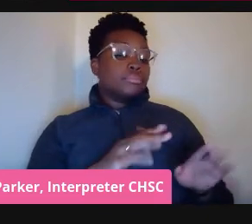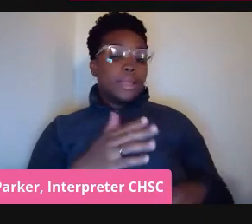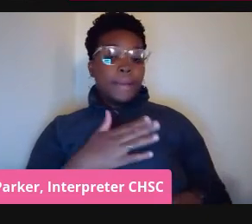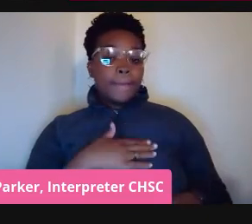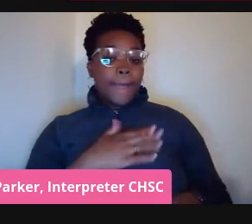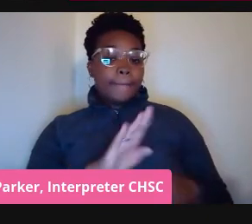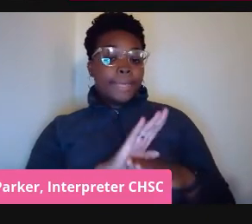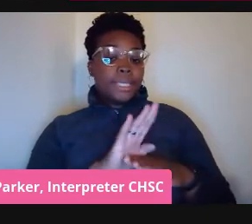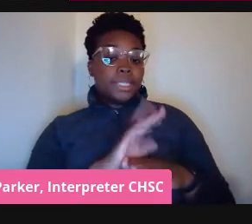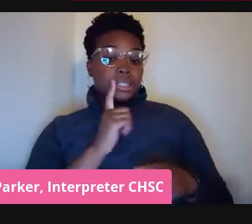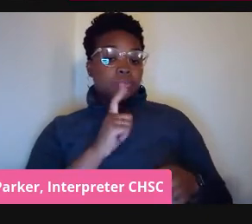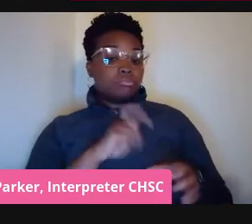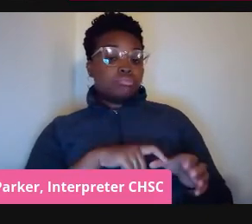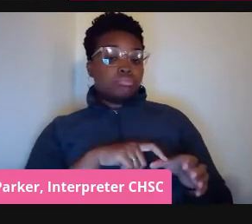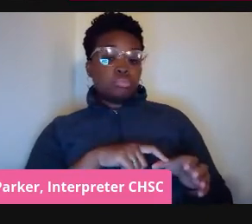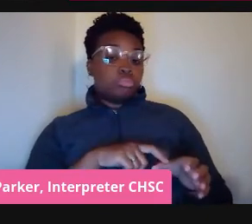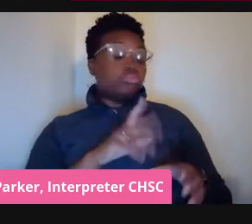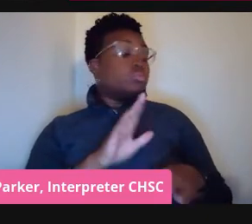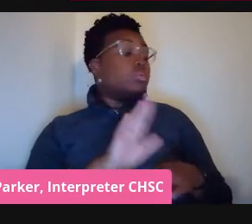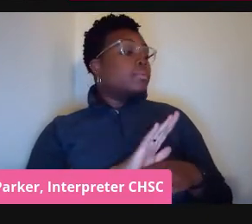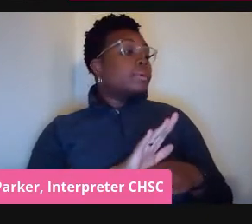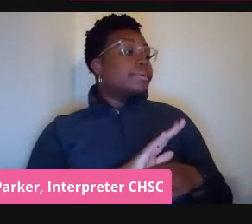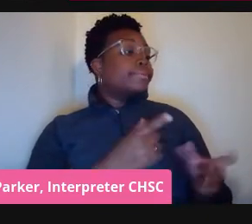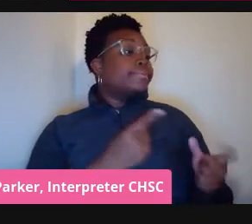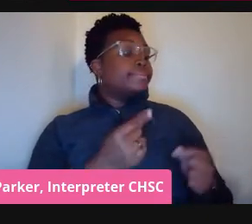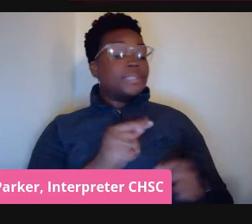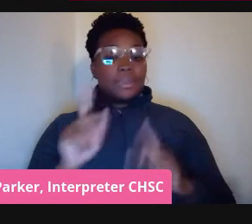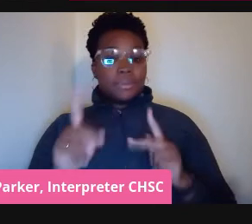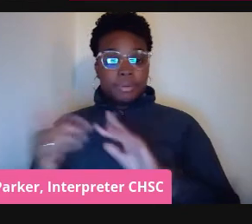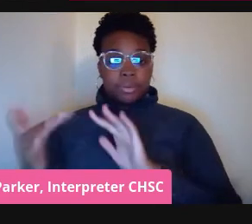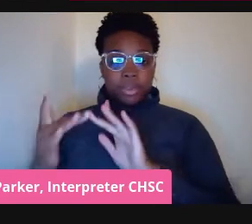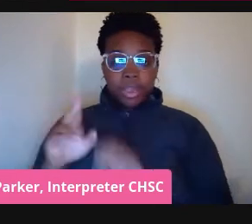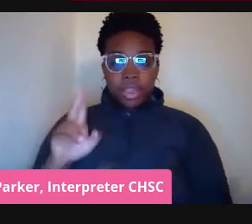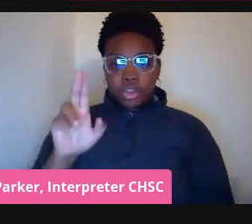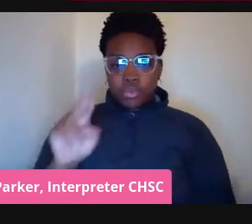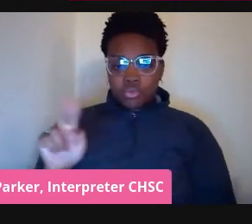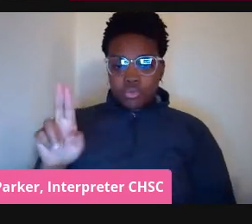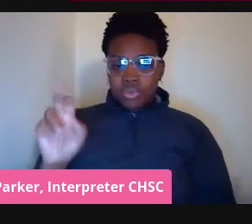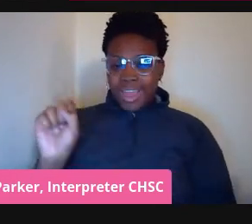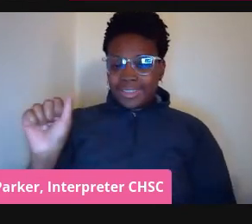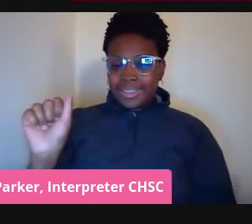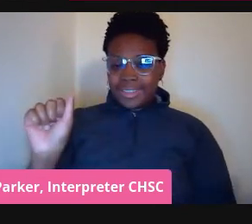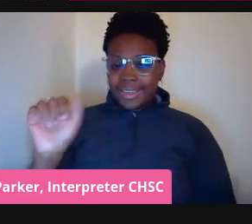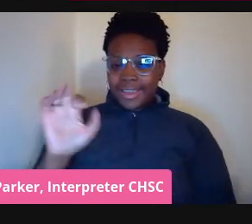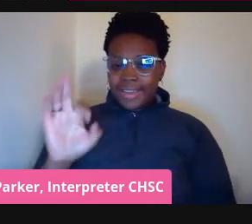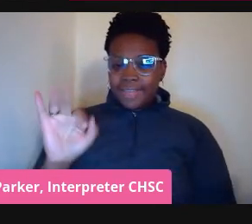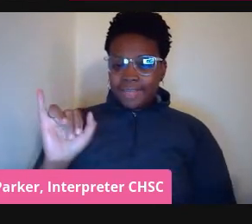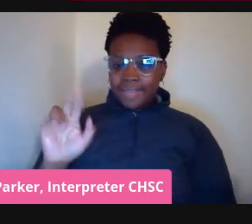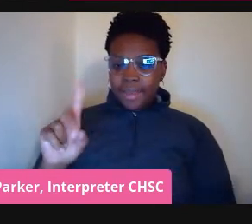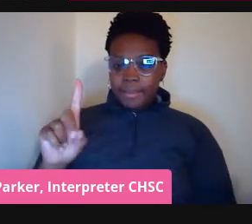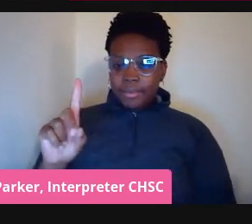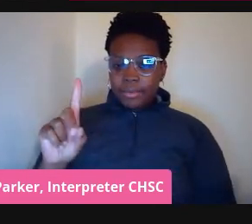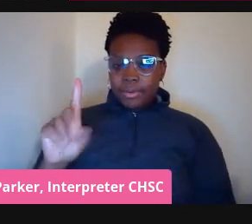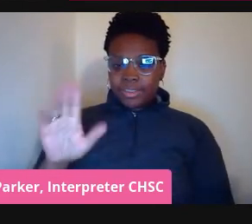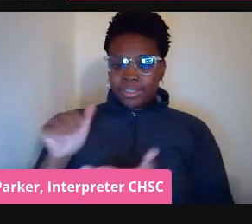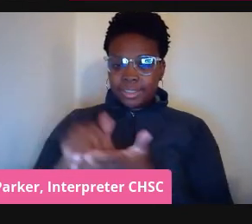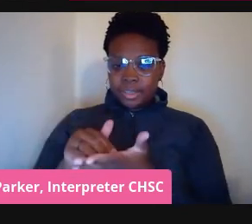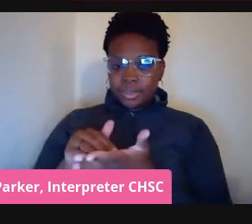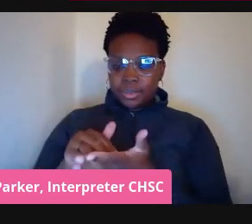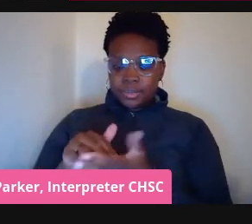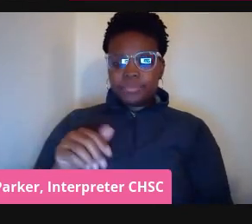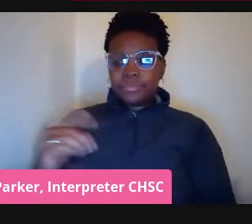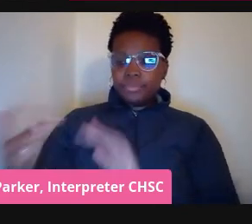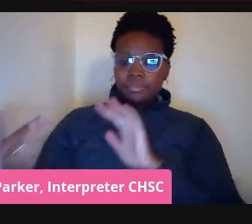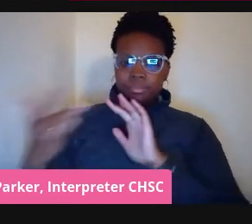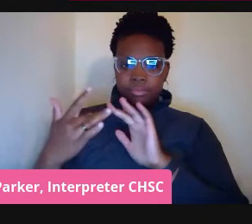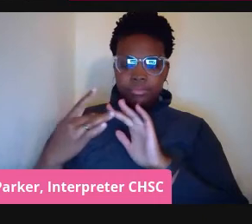people reached out to me from the USA Fibroid Centers. And they were looking at, not only did